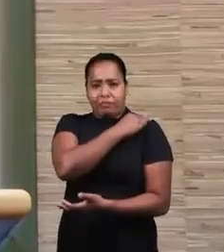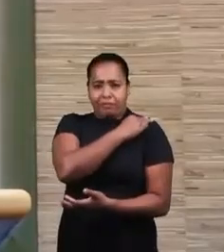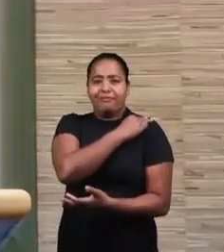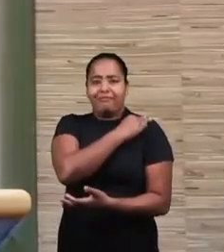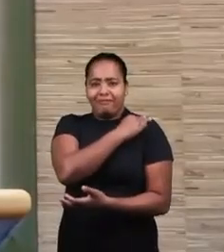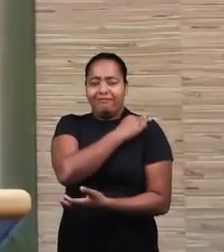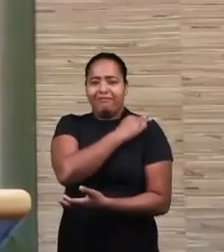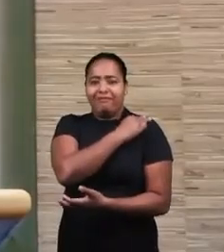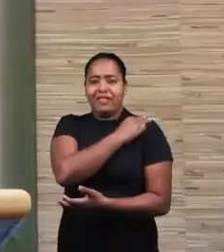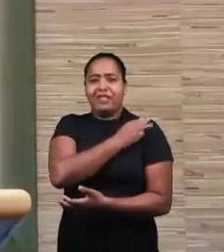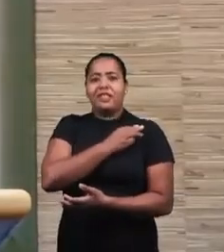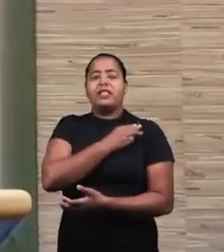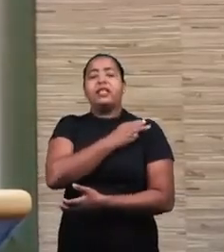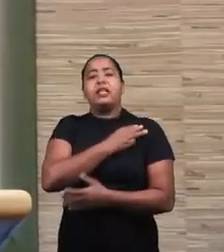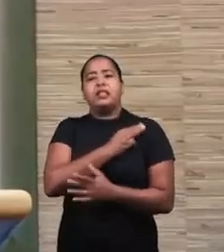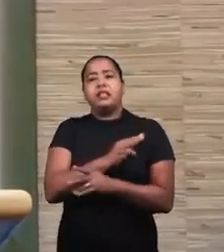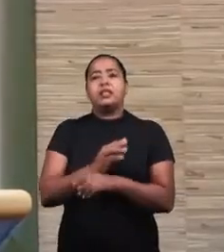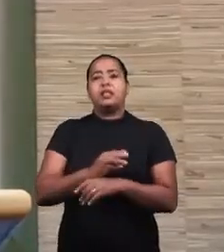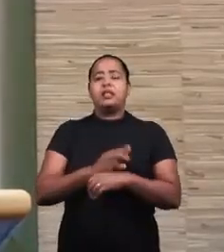Maranatha Christian Mission,